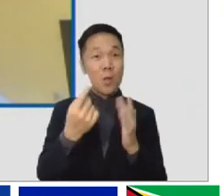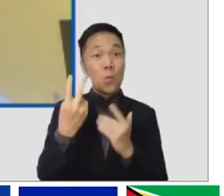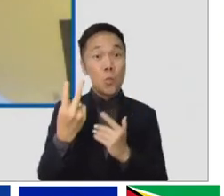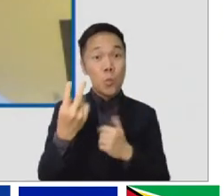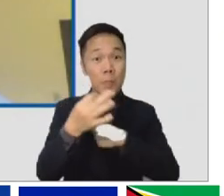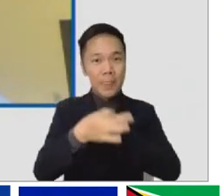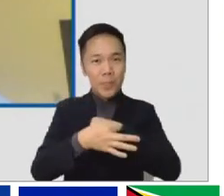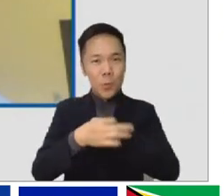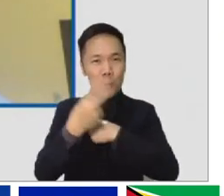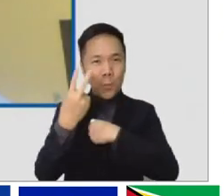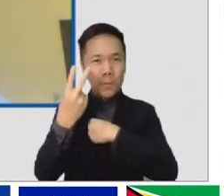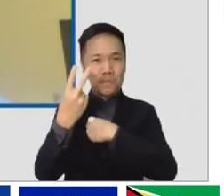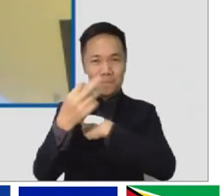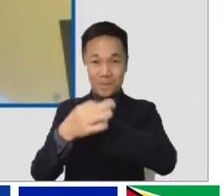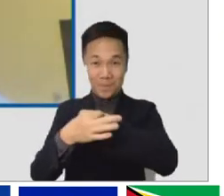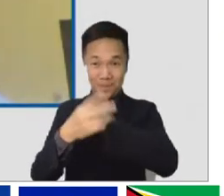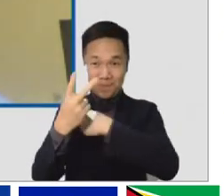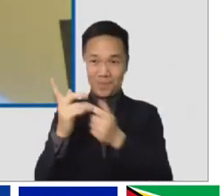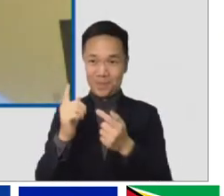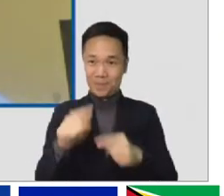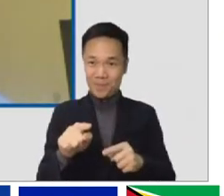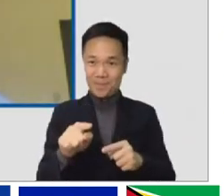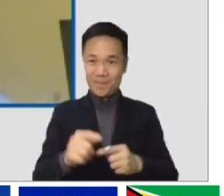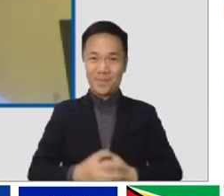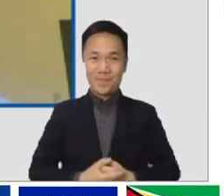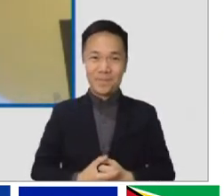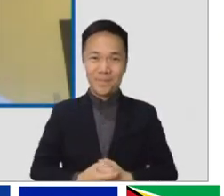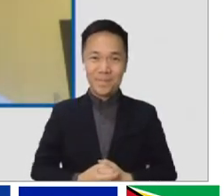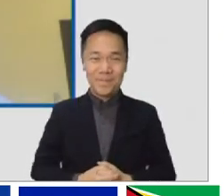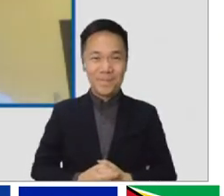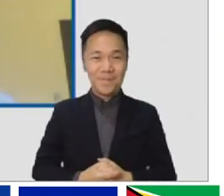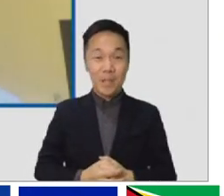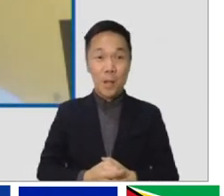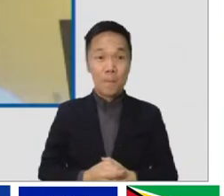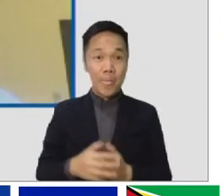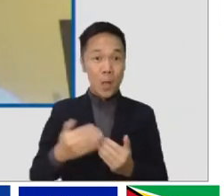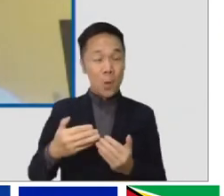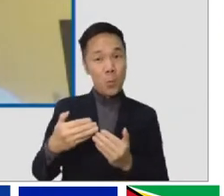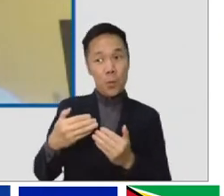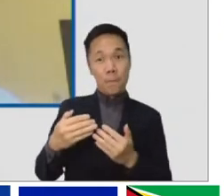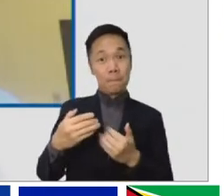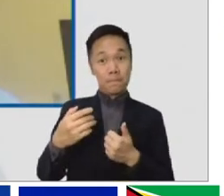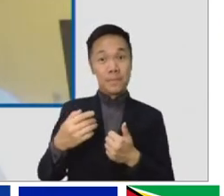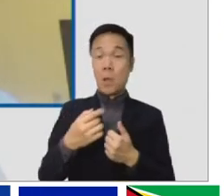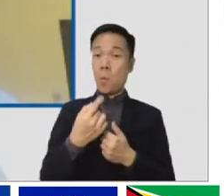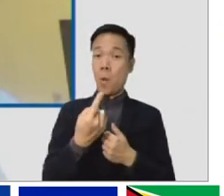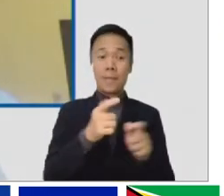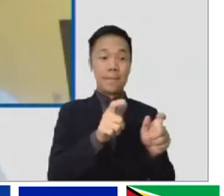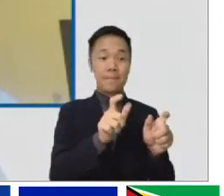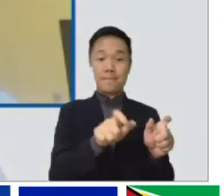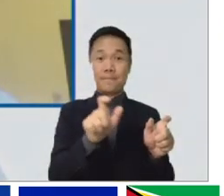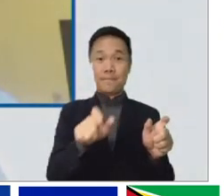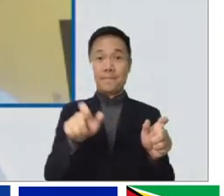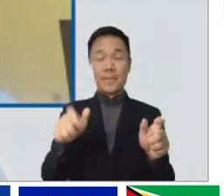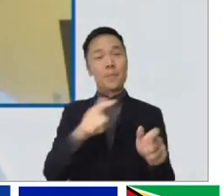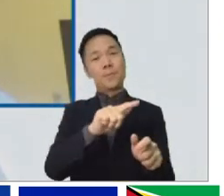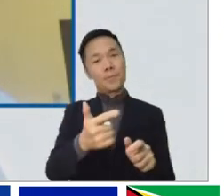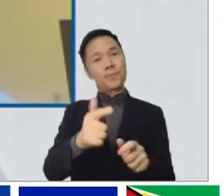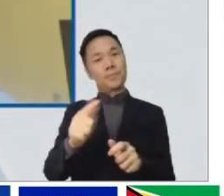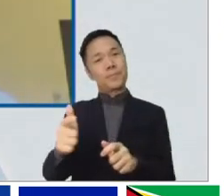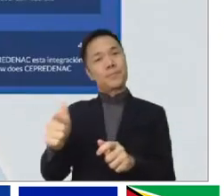answer in order for us to be able to get through one question per person prior to passing on to Bijay